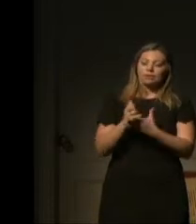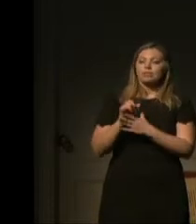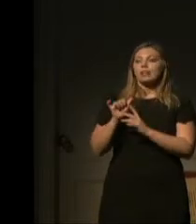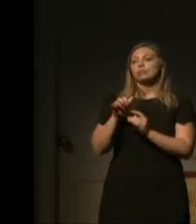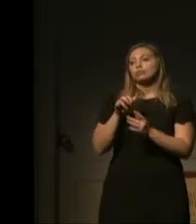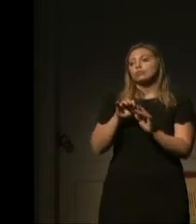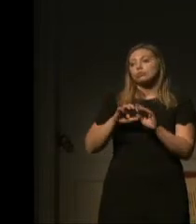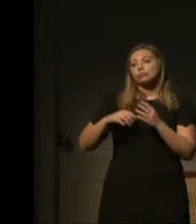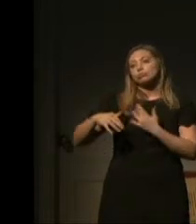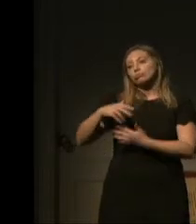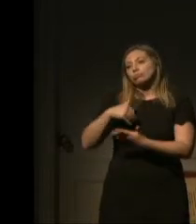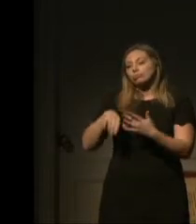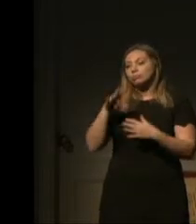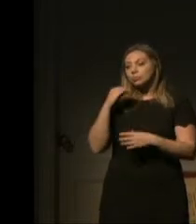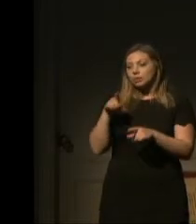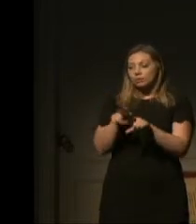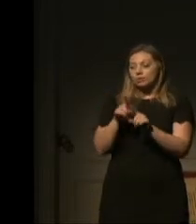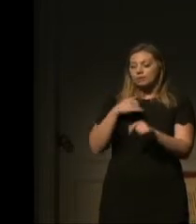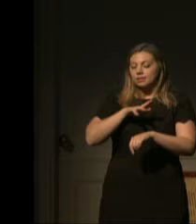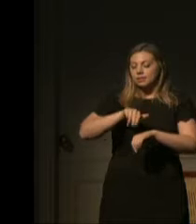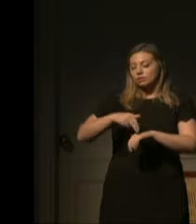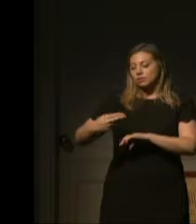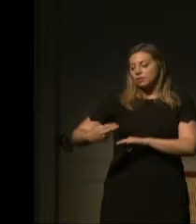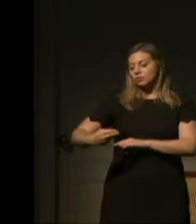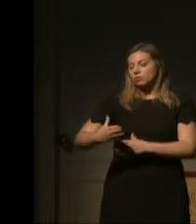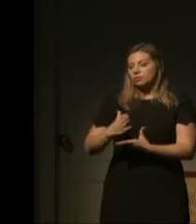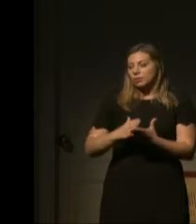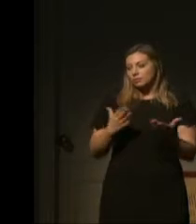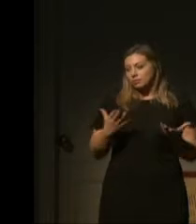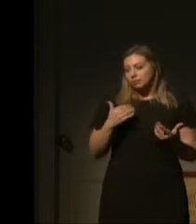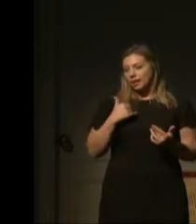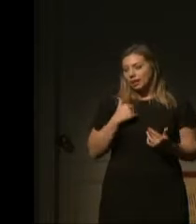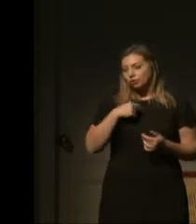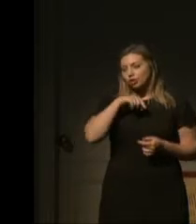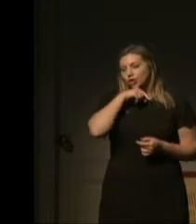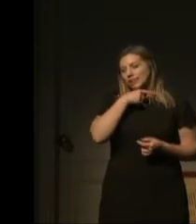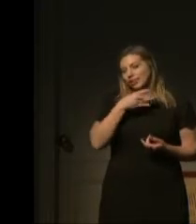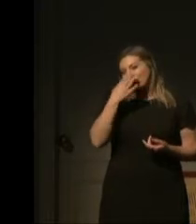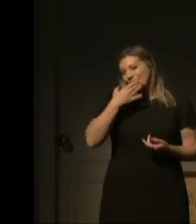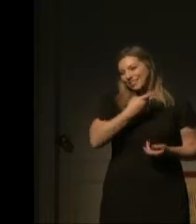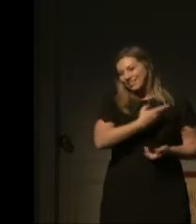experience. And there's a natural history element as well. There's a turkey in the front.